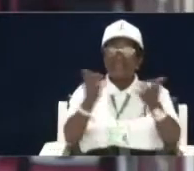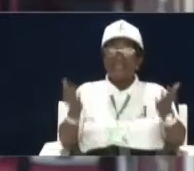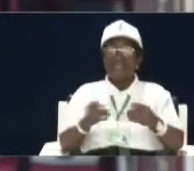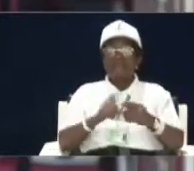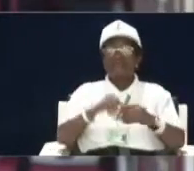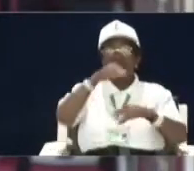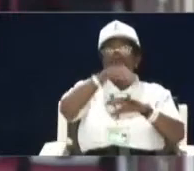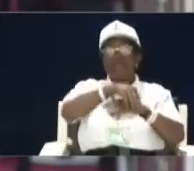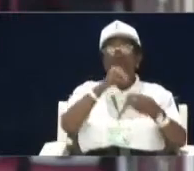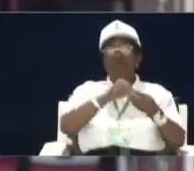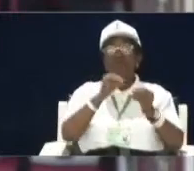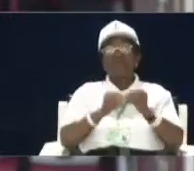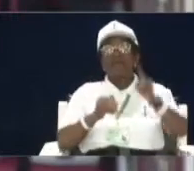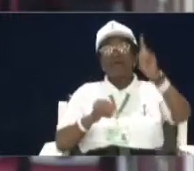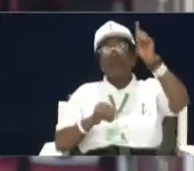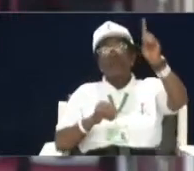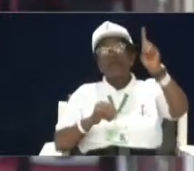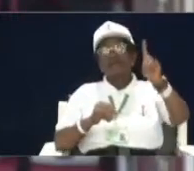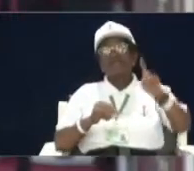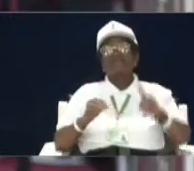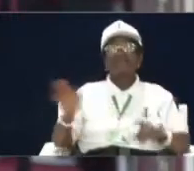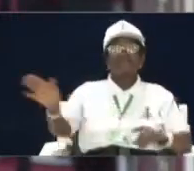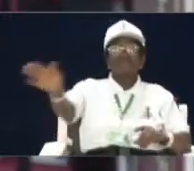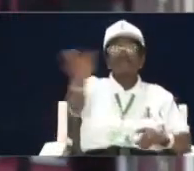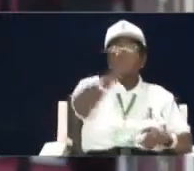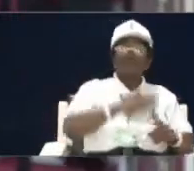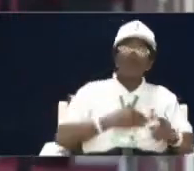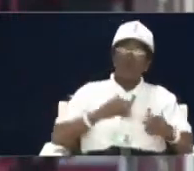Number one, your enemies will leave you alone.